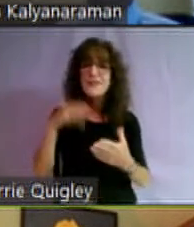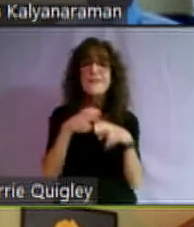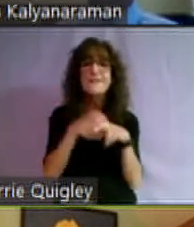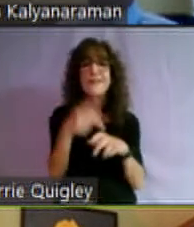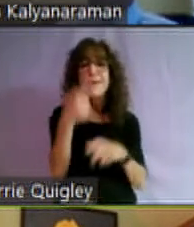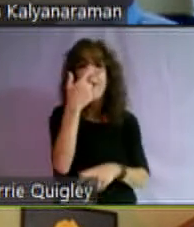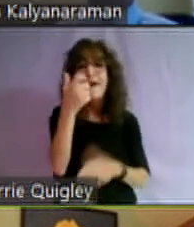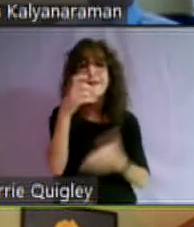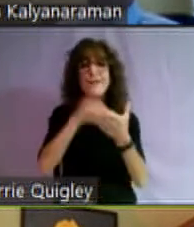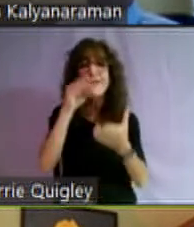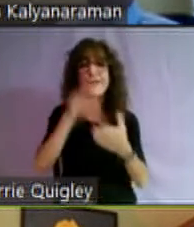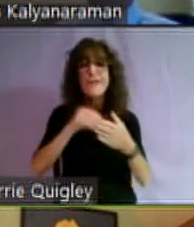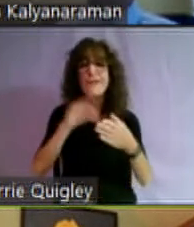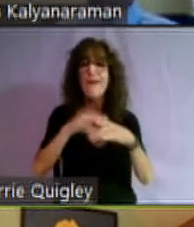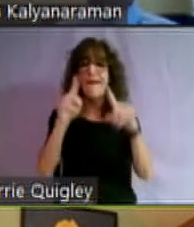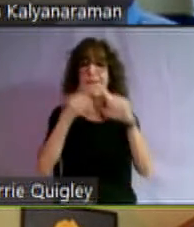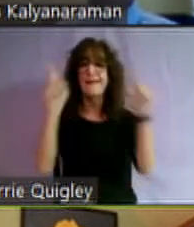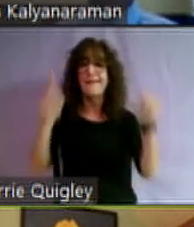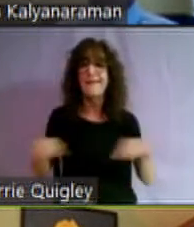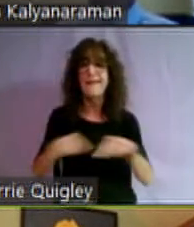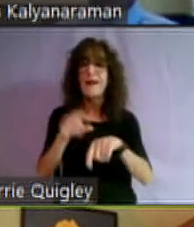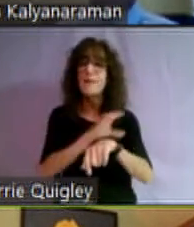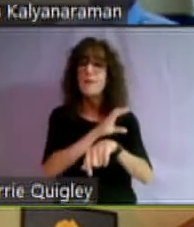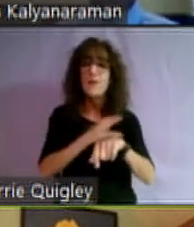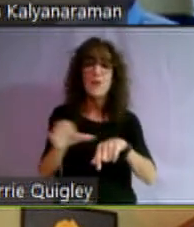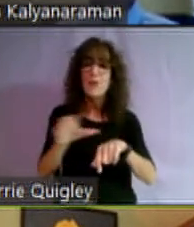that way. So, Yeah.